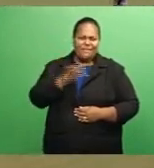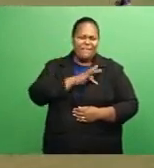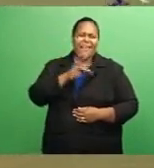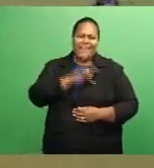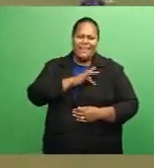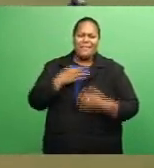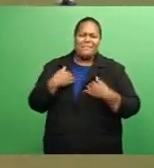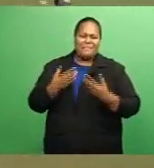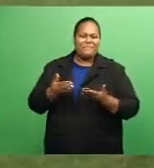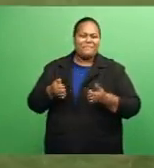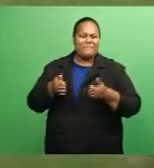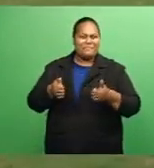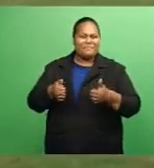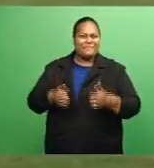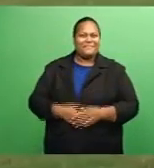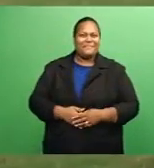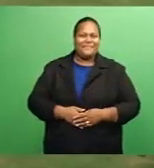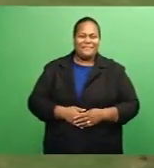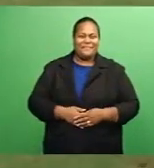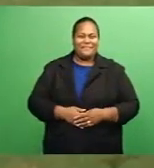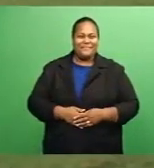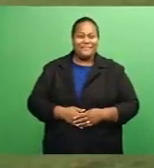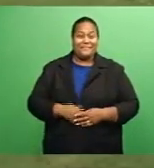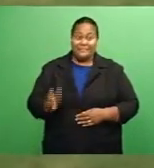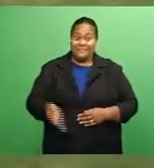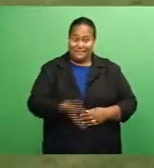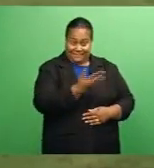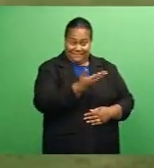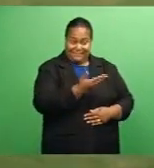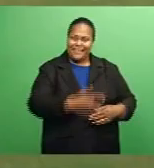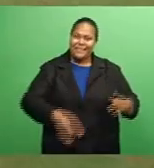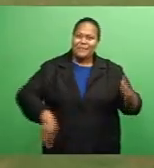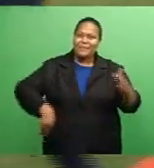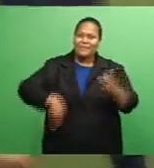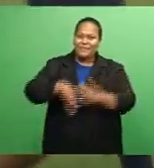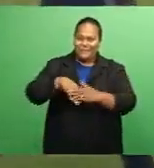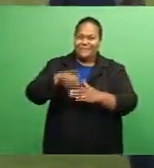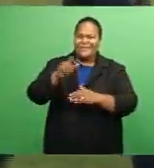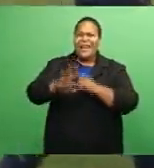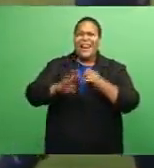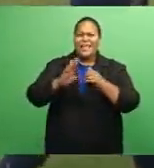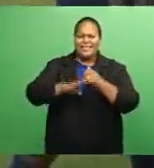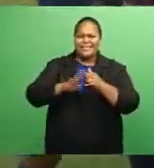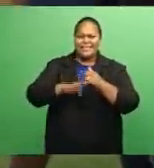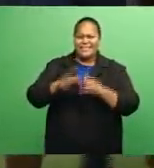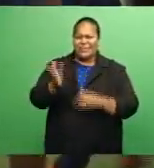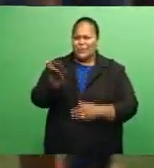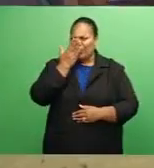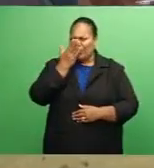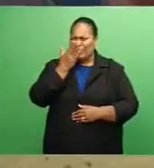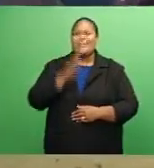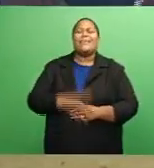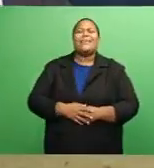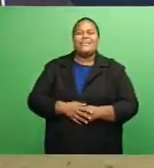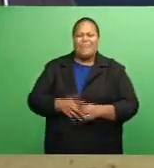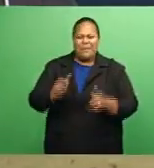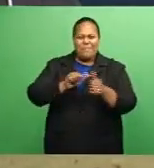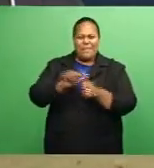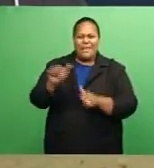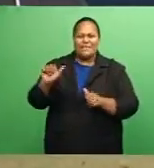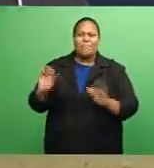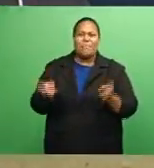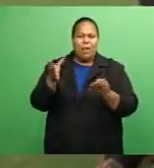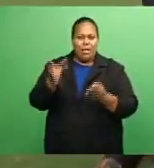yeah. Simeli Karadia, who converted the last-minute try, was also named the best player for the under-21